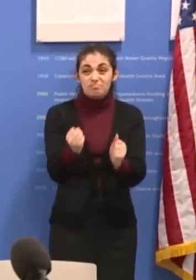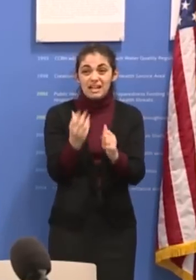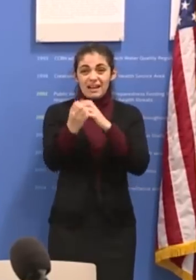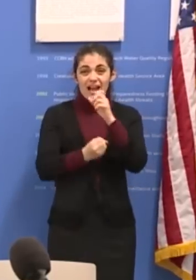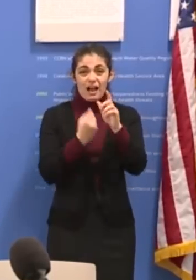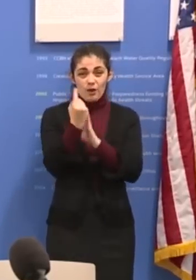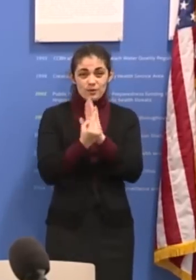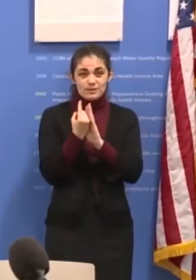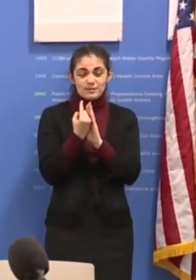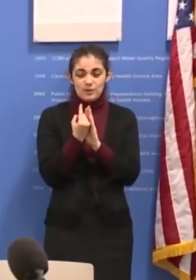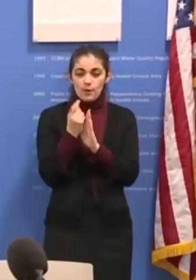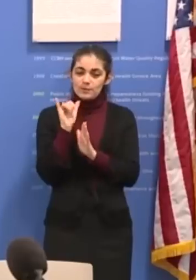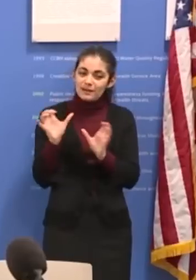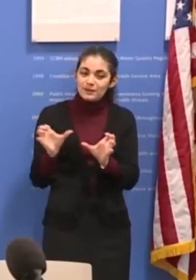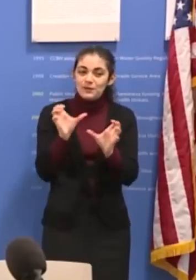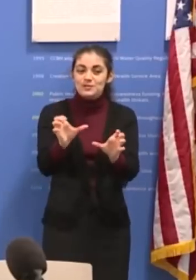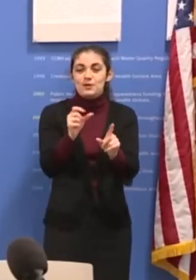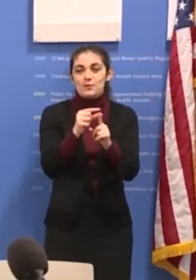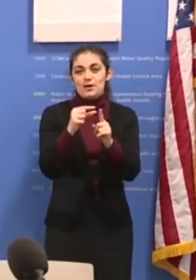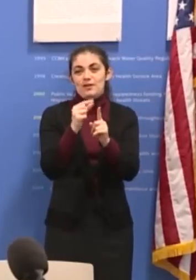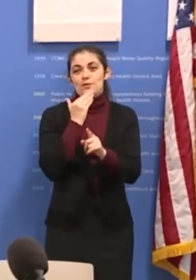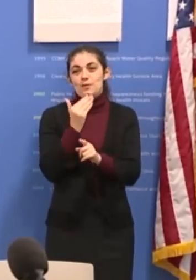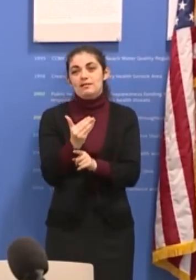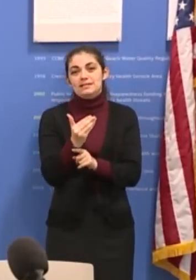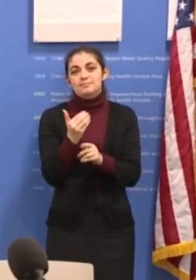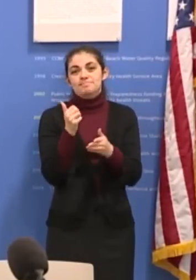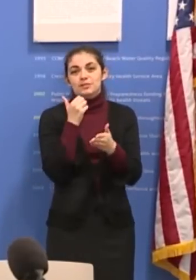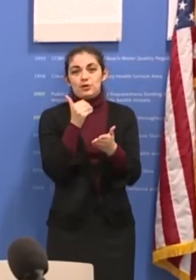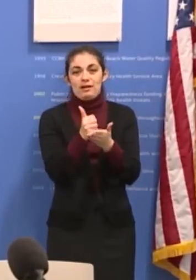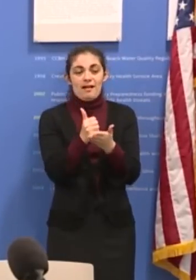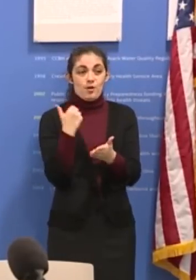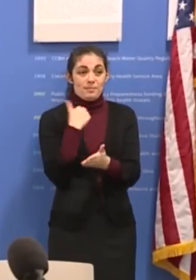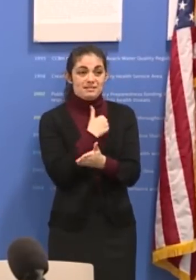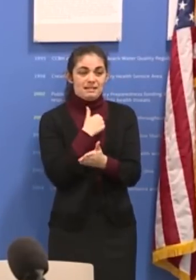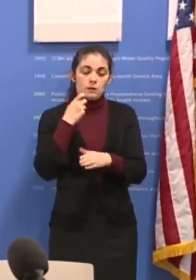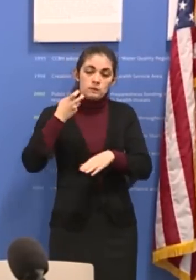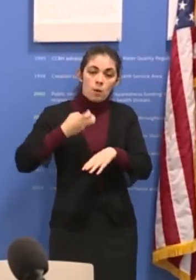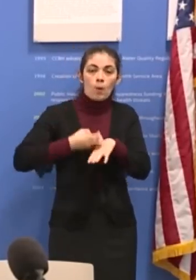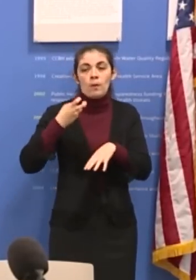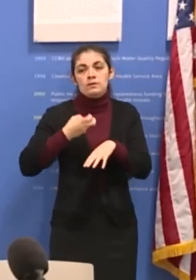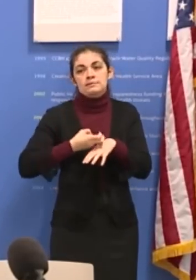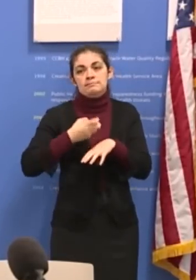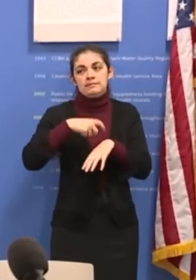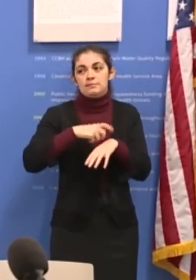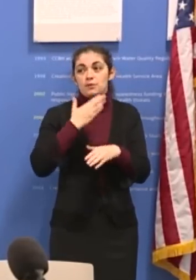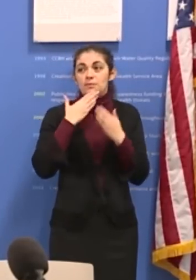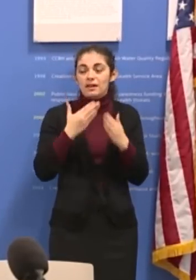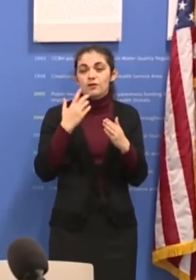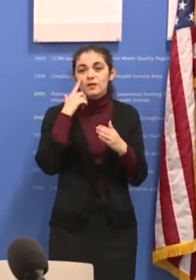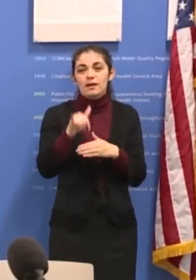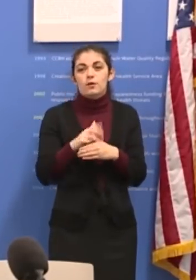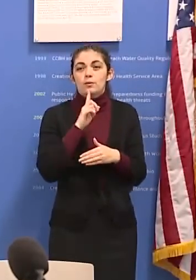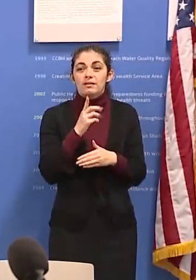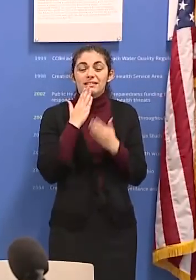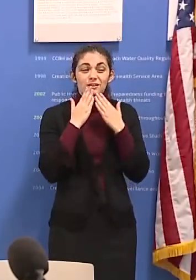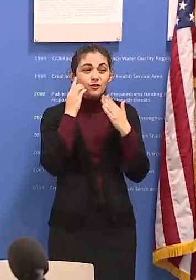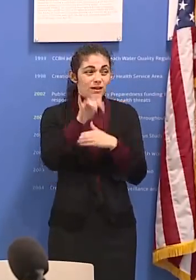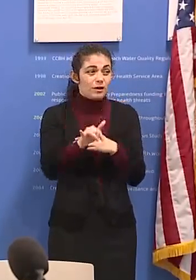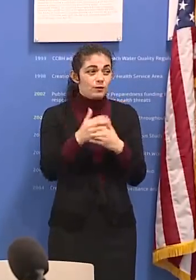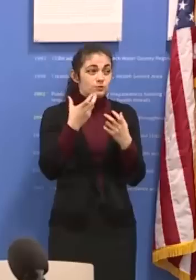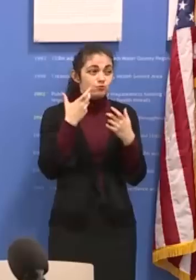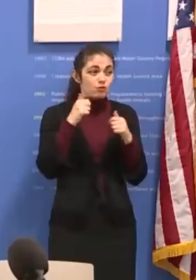those little nuggets of encouragement are really what keep us going in the tough moments. And so thank you for that. We really appreciate it. And we